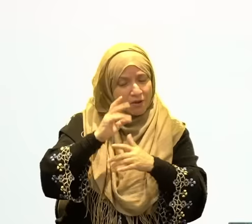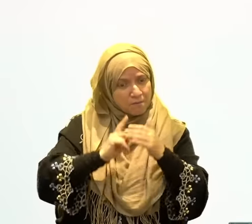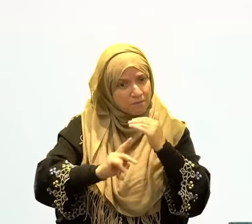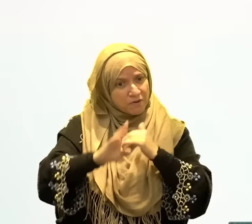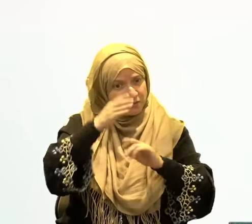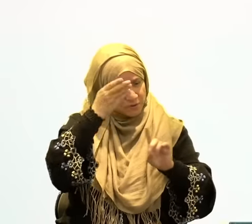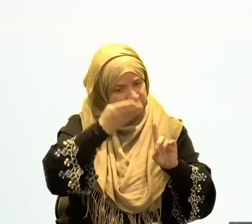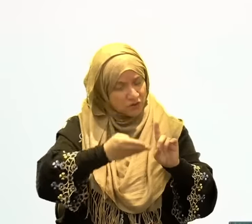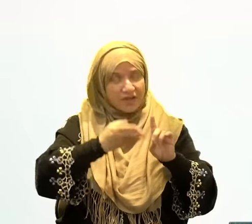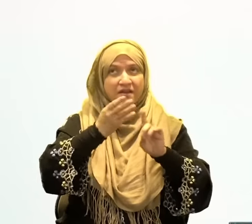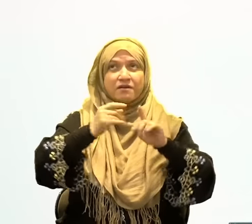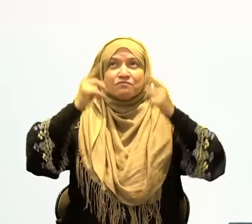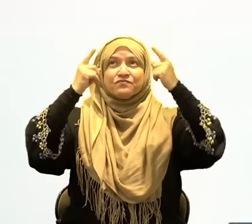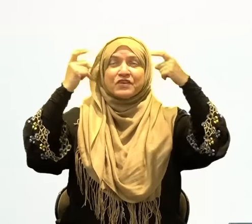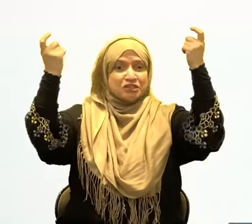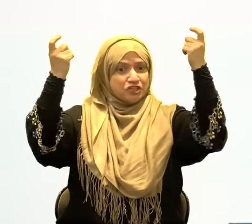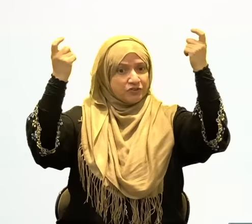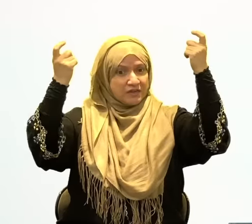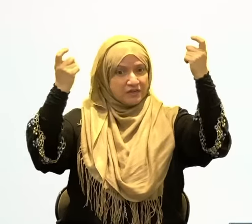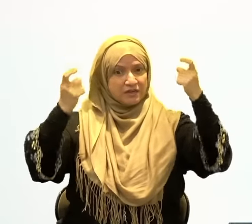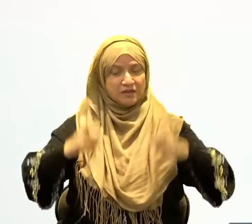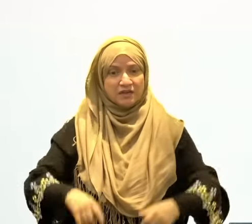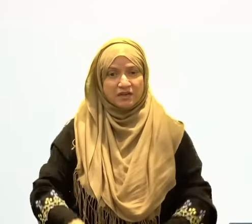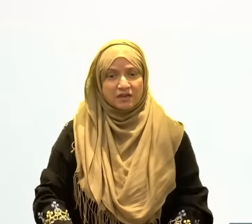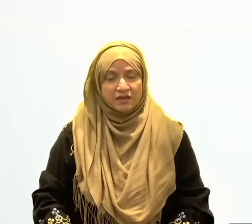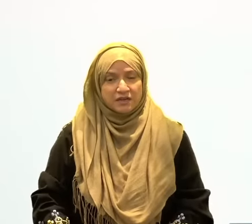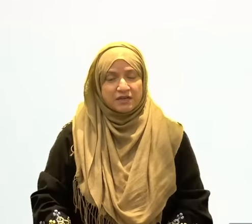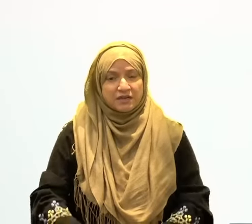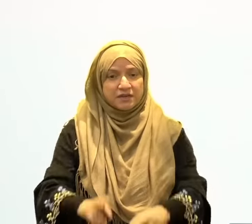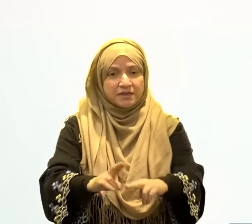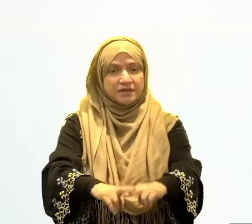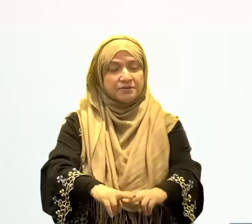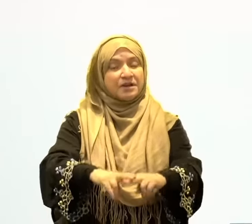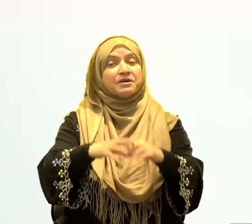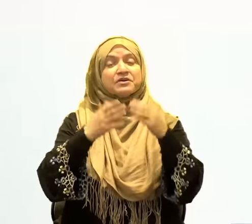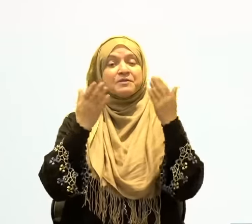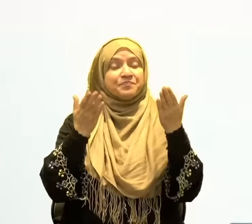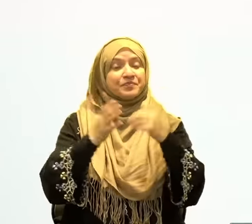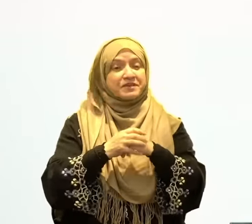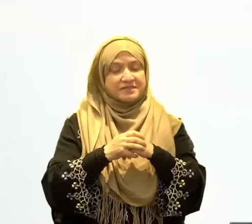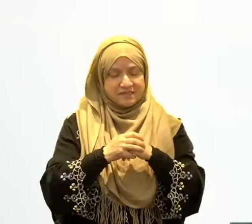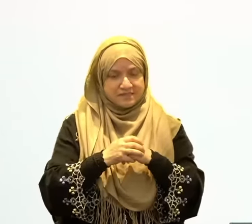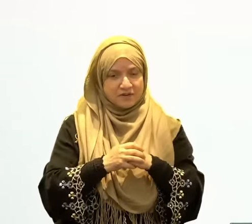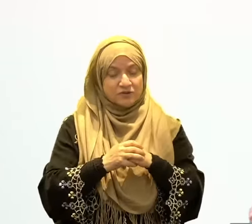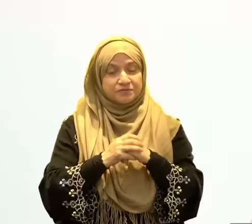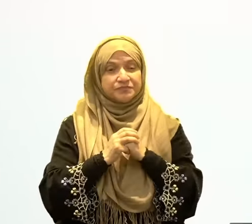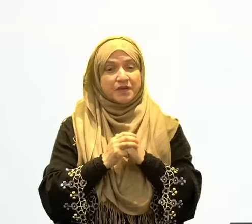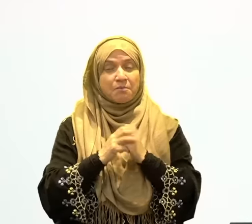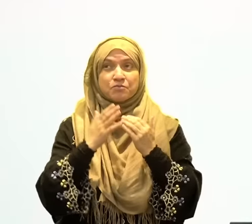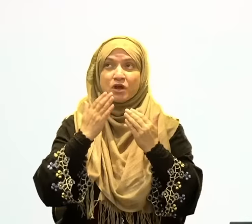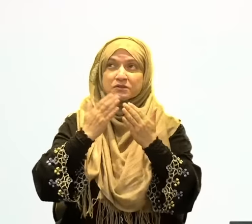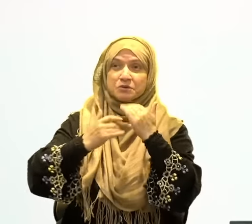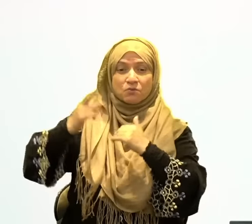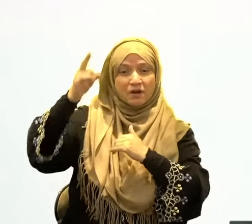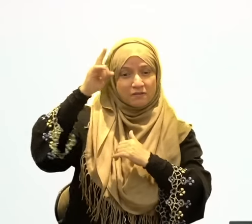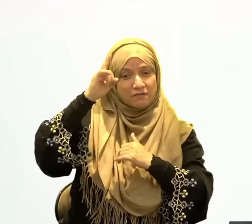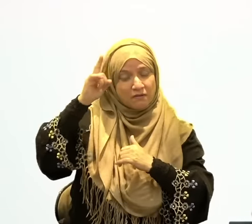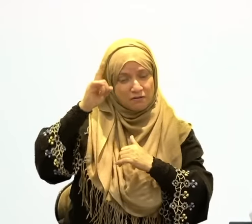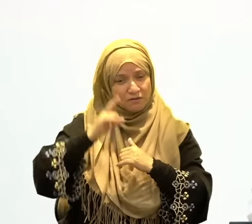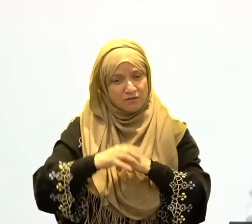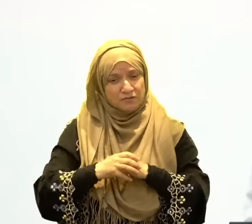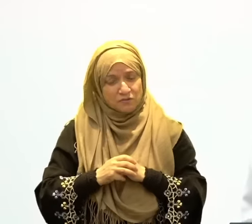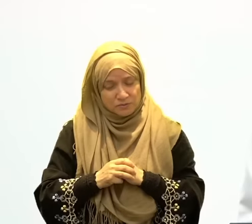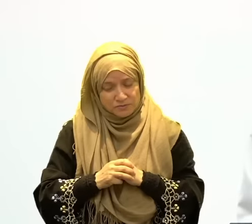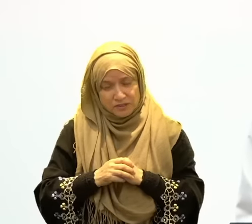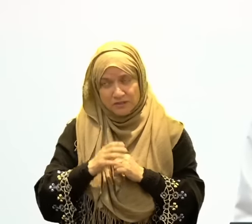We begin by praising Allah subhanahu wa ta'ala and bearing witness that none has the right to be worshipped or unconditionally obeyed except for Him. And we bear